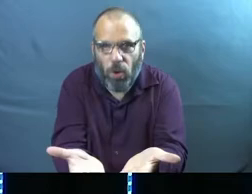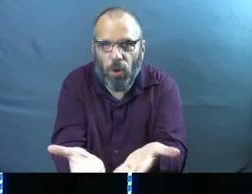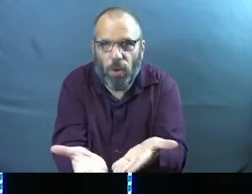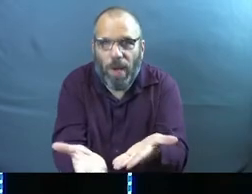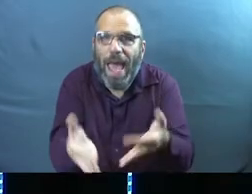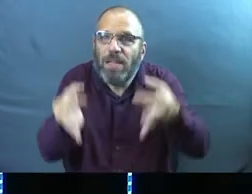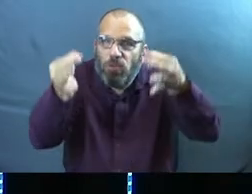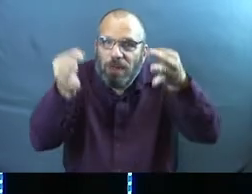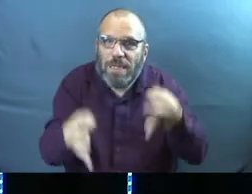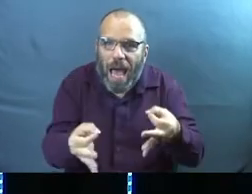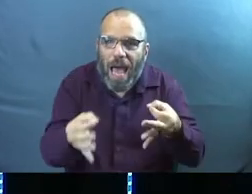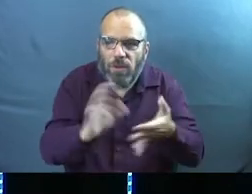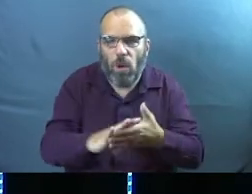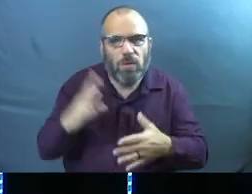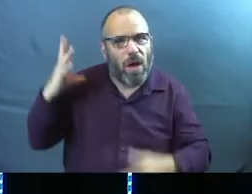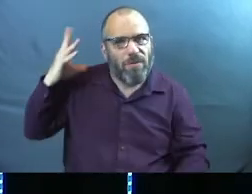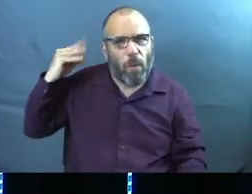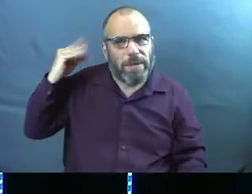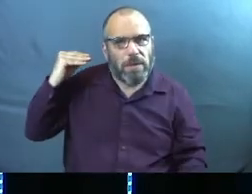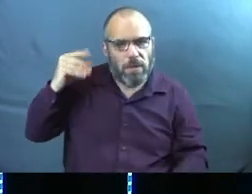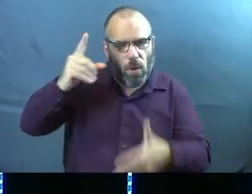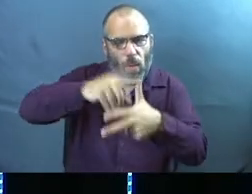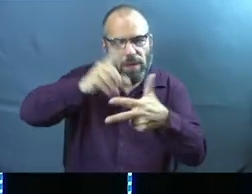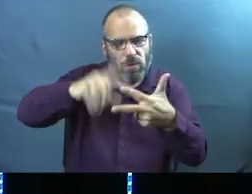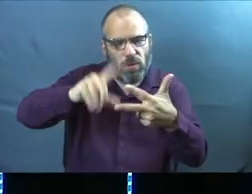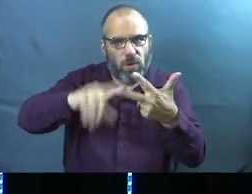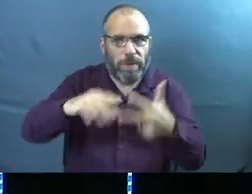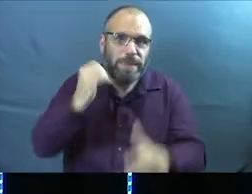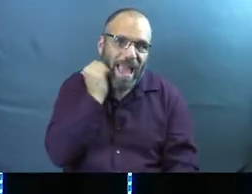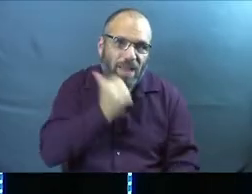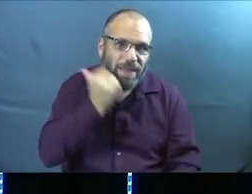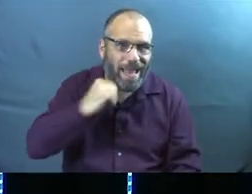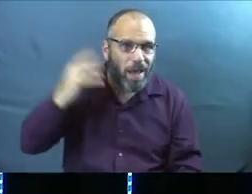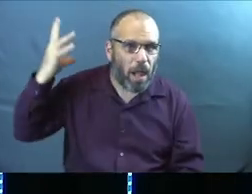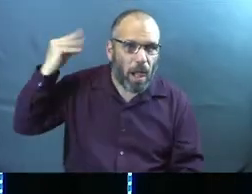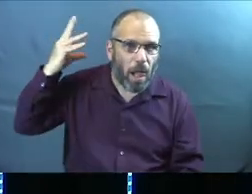have to discern those voices on a daily basis.